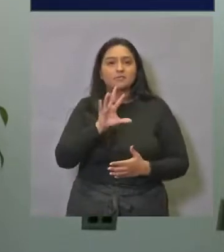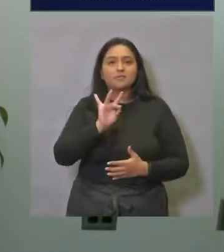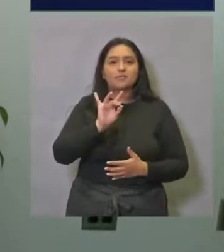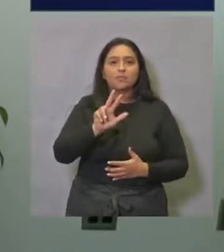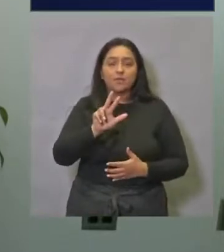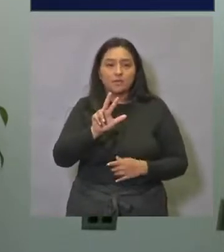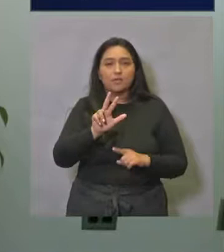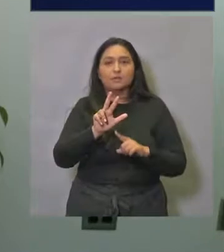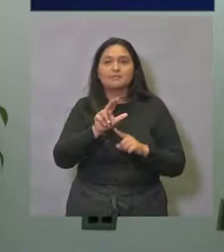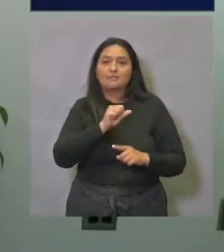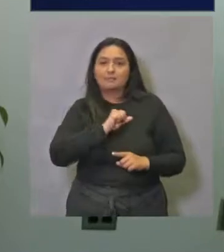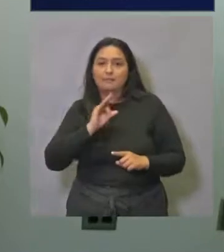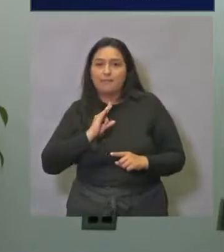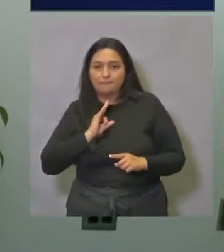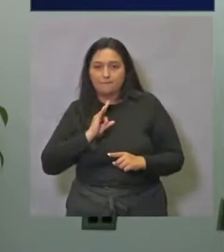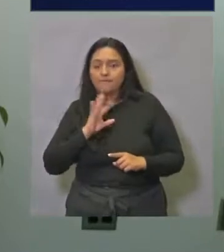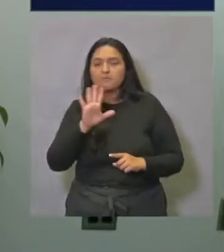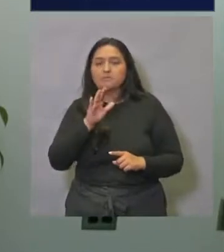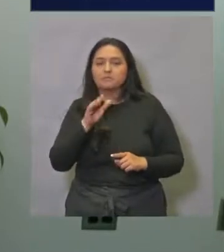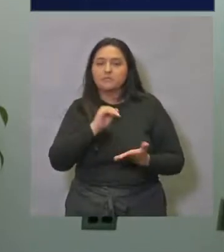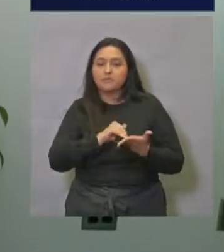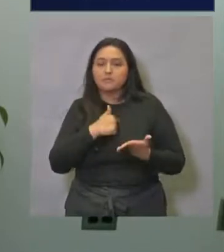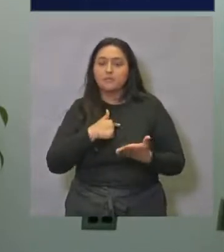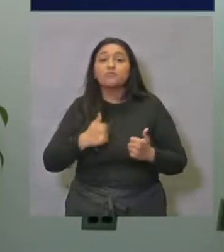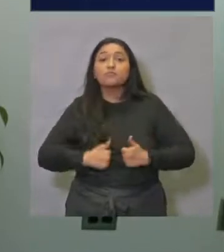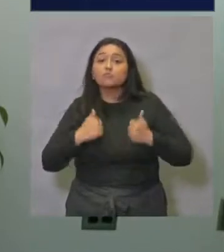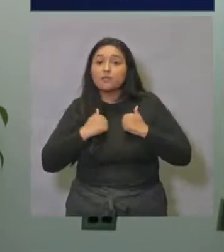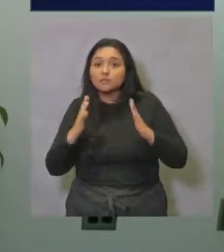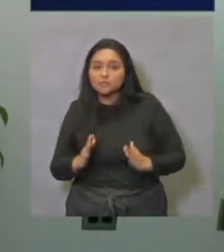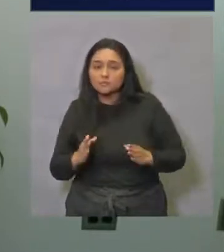40,683 among staff, among residents, and